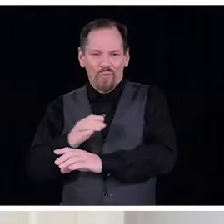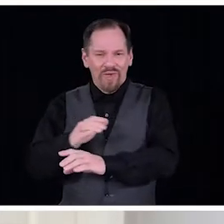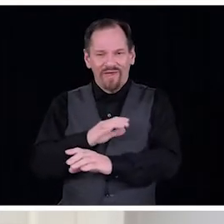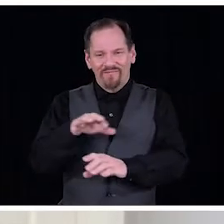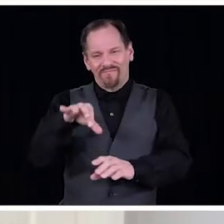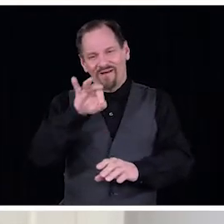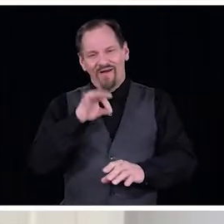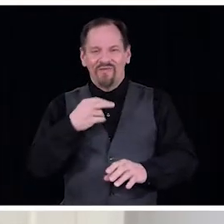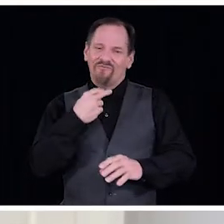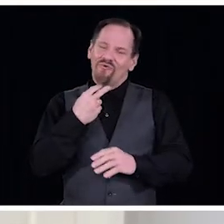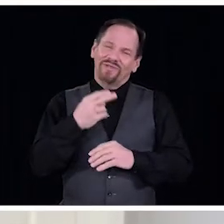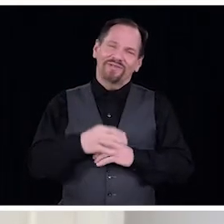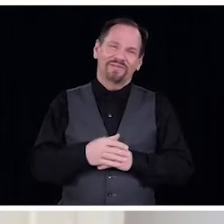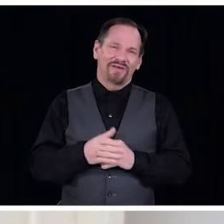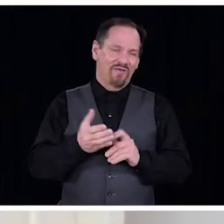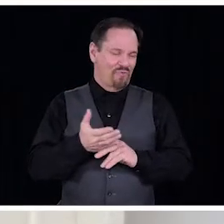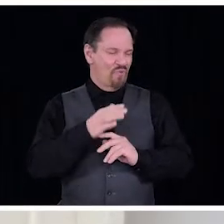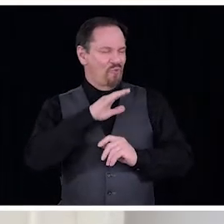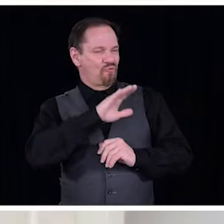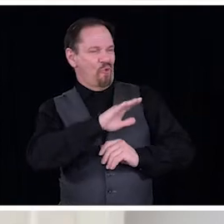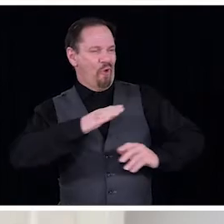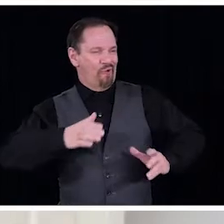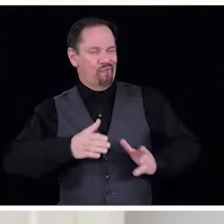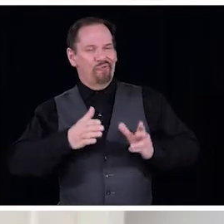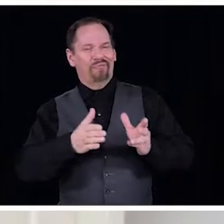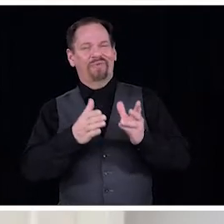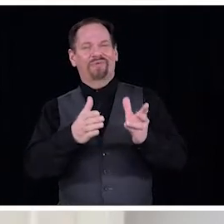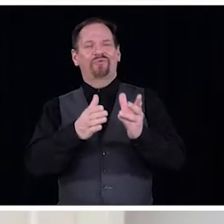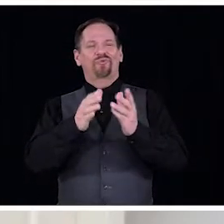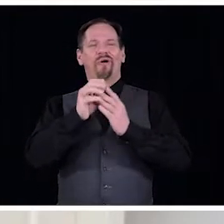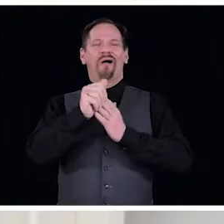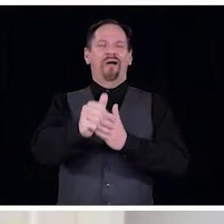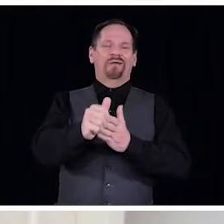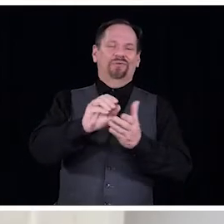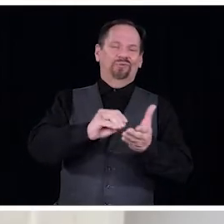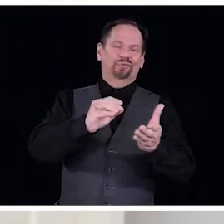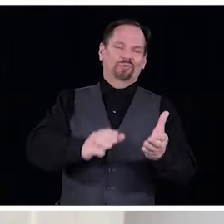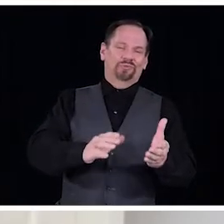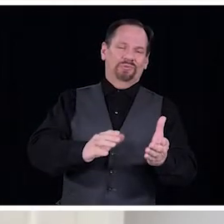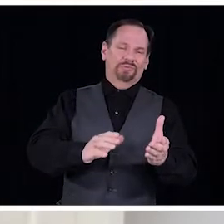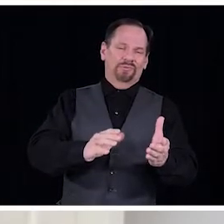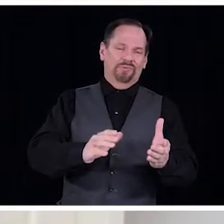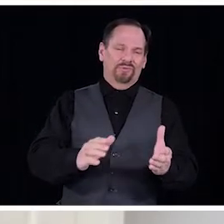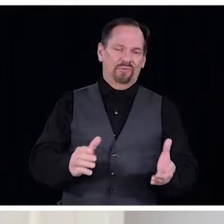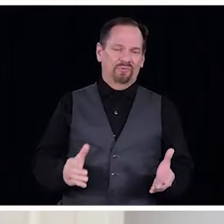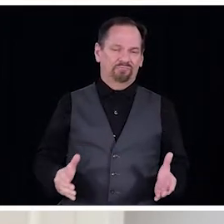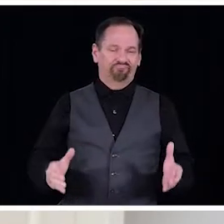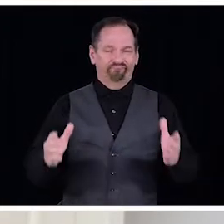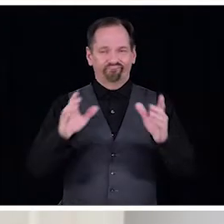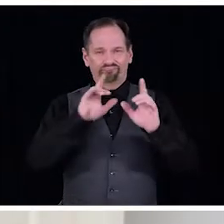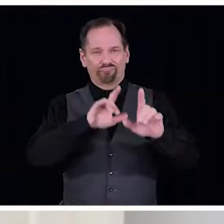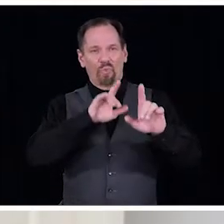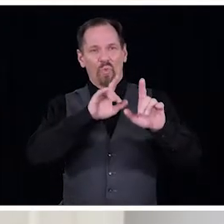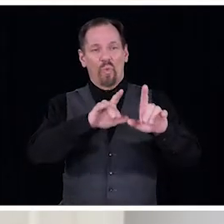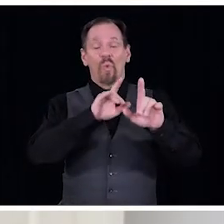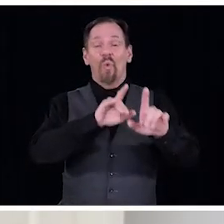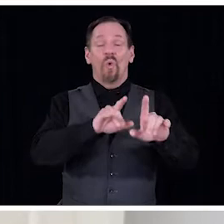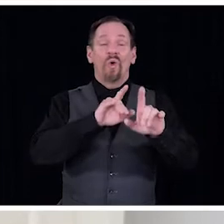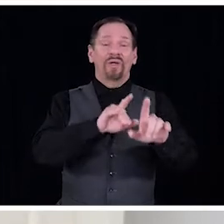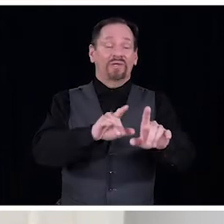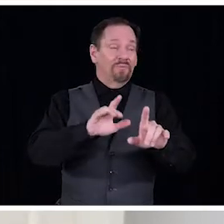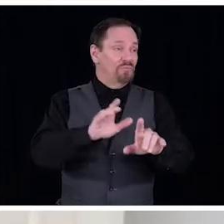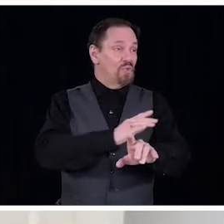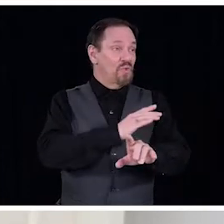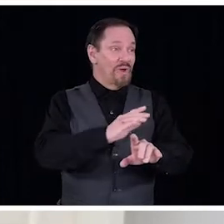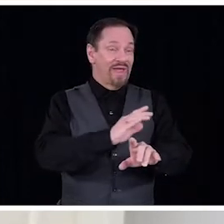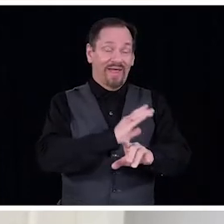voices. Through your encouragement, you guide students to embrace the importance of attending and absorbing musical and artistic